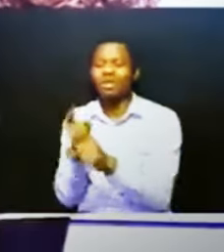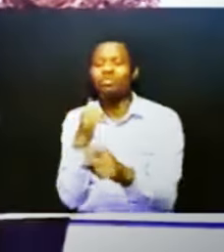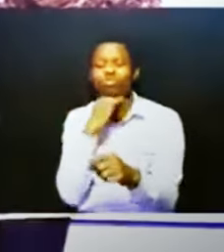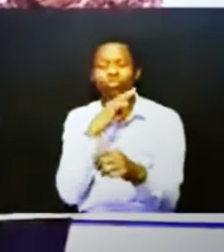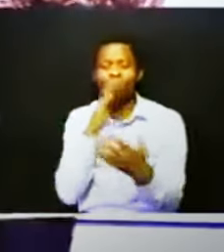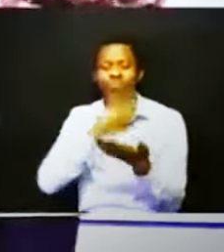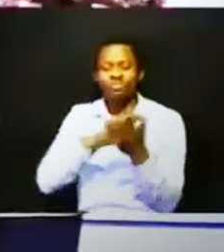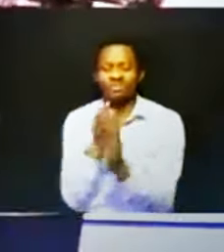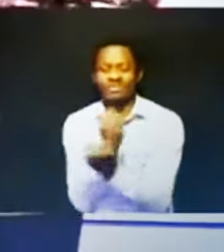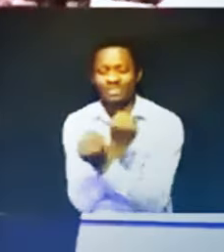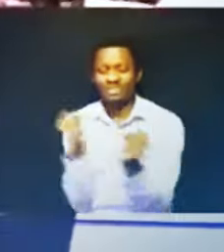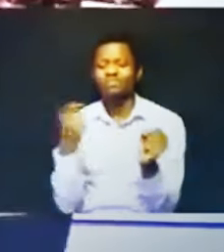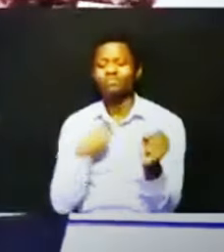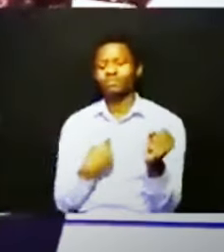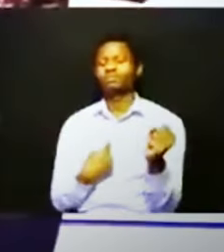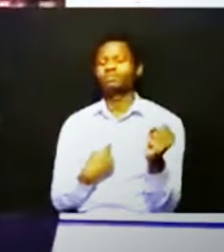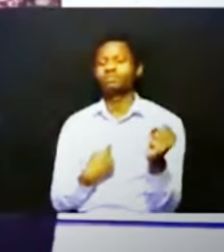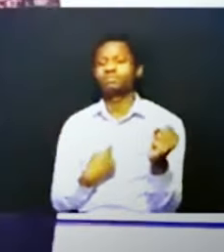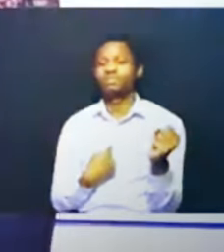But